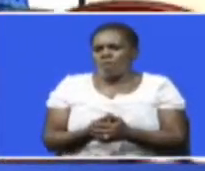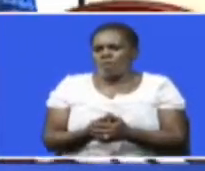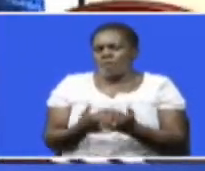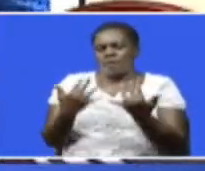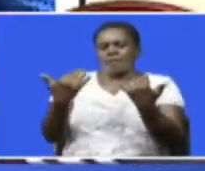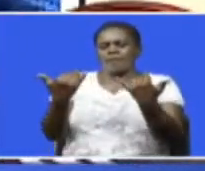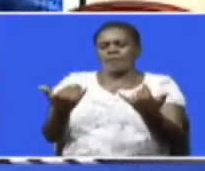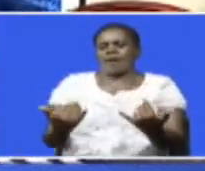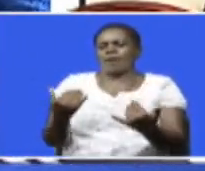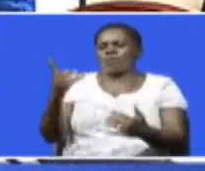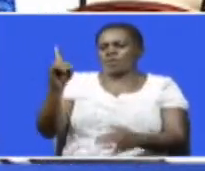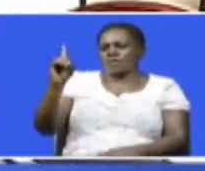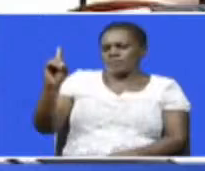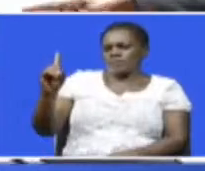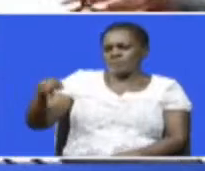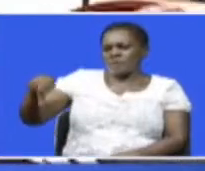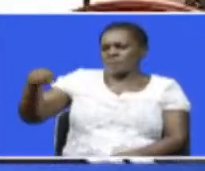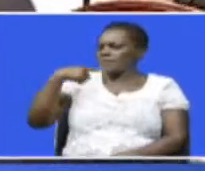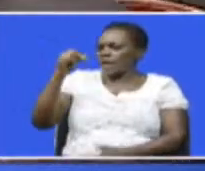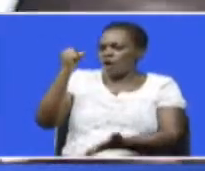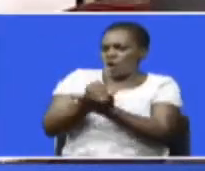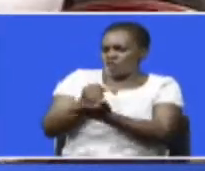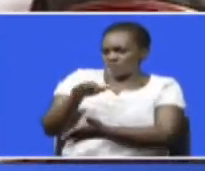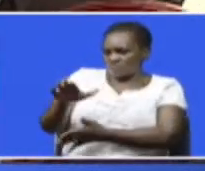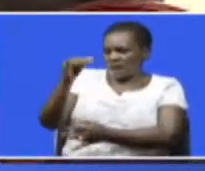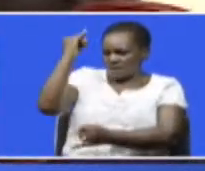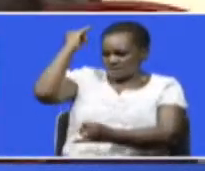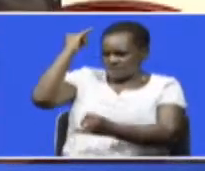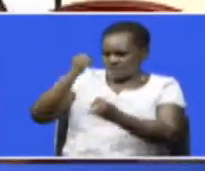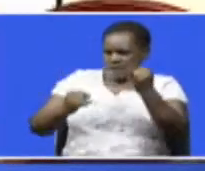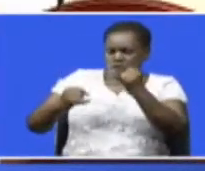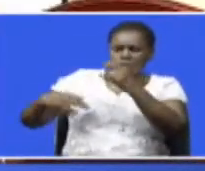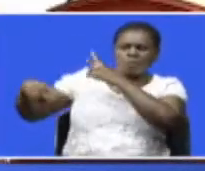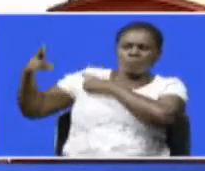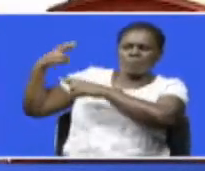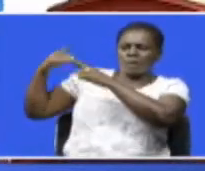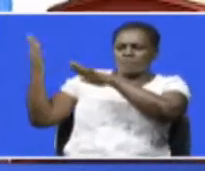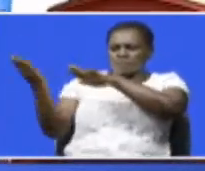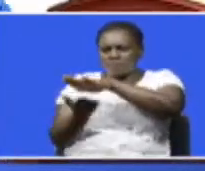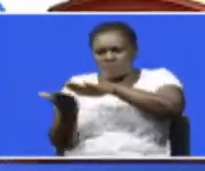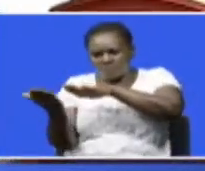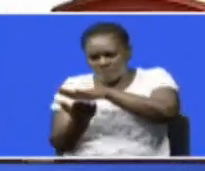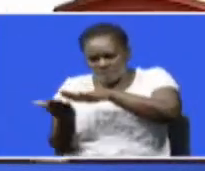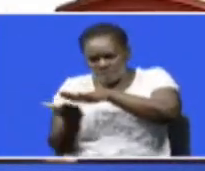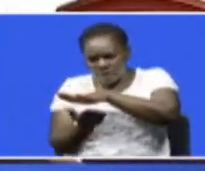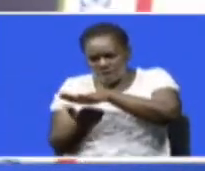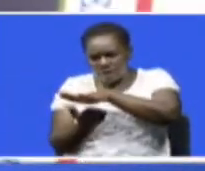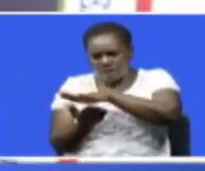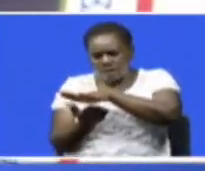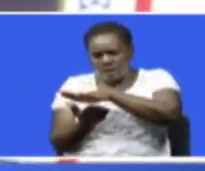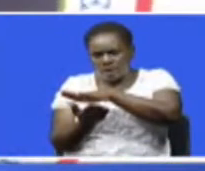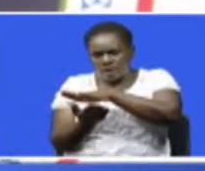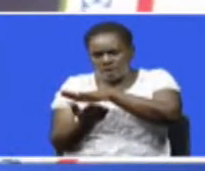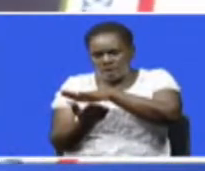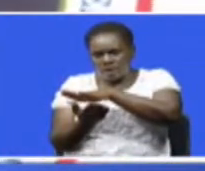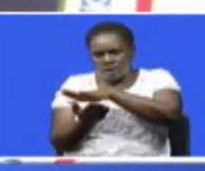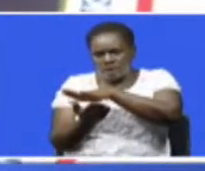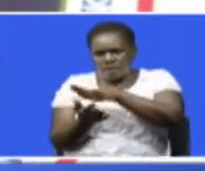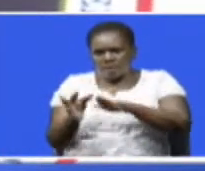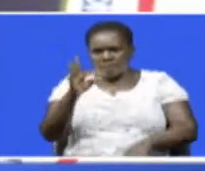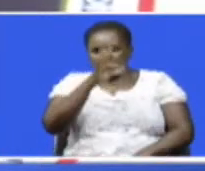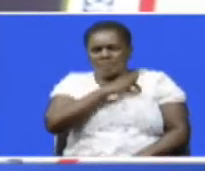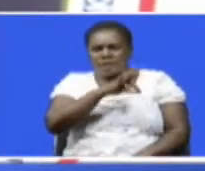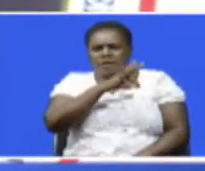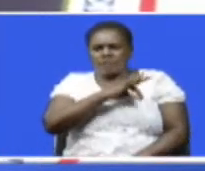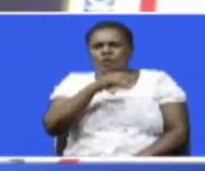Okay. Now, the DPP says his office has finalized reviewing files from Twale Mubarak's office on alleged